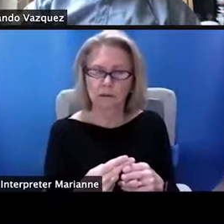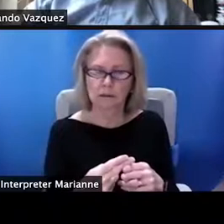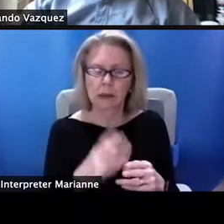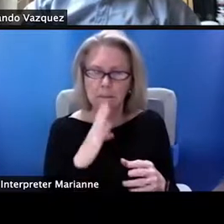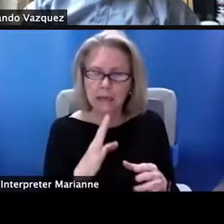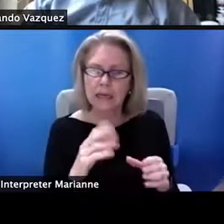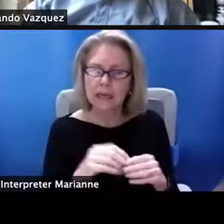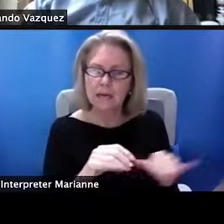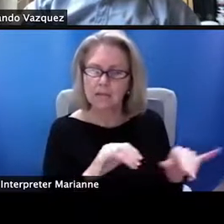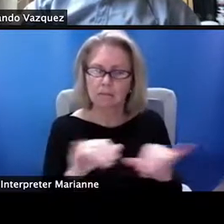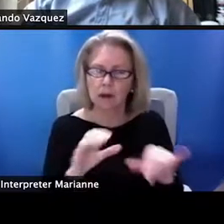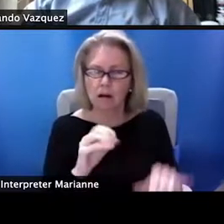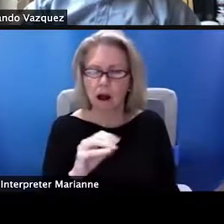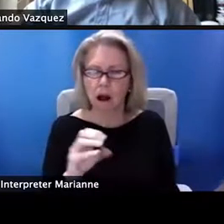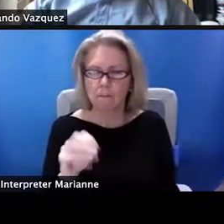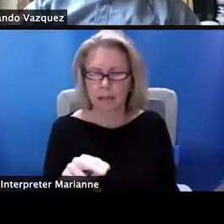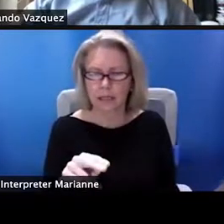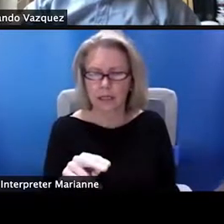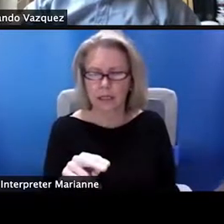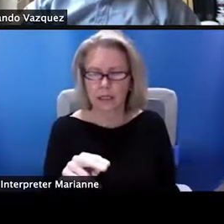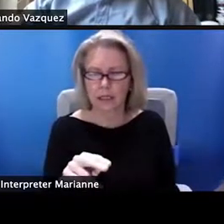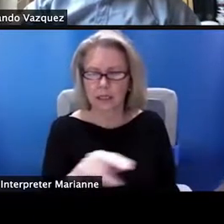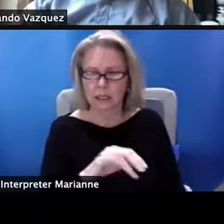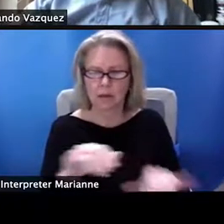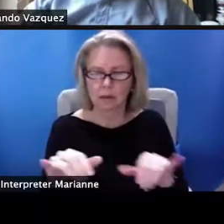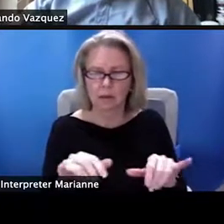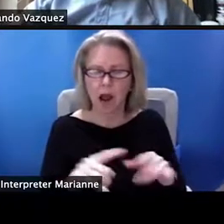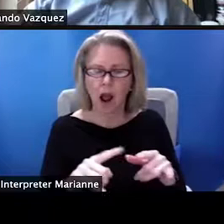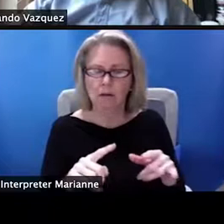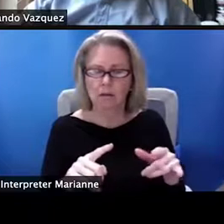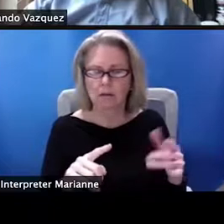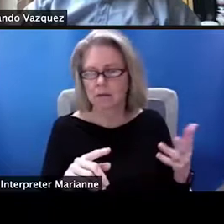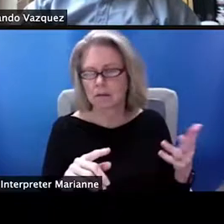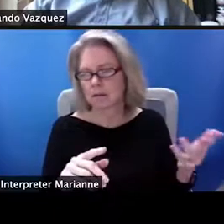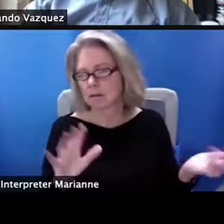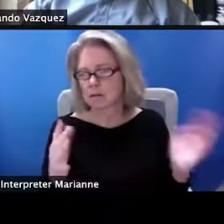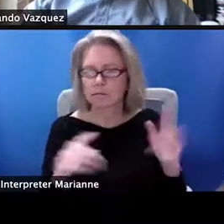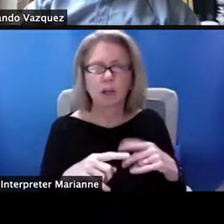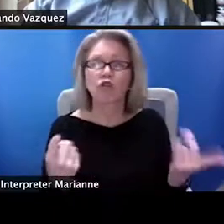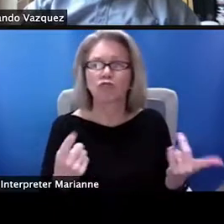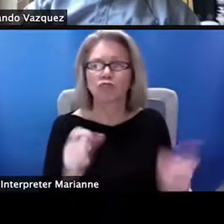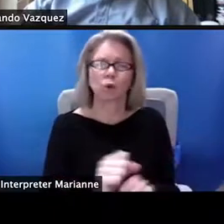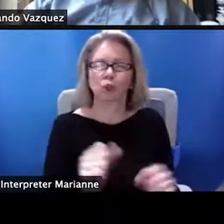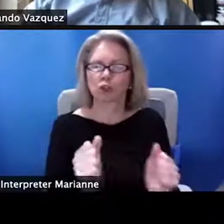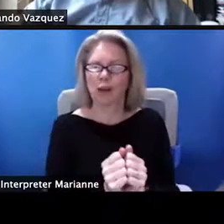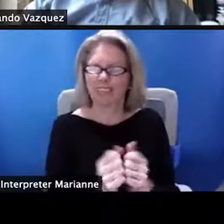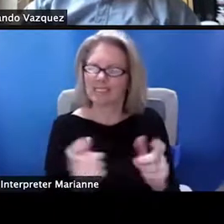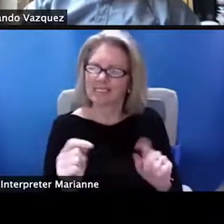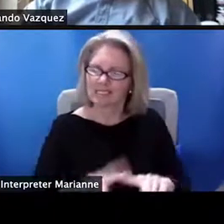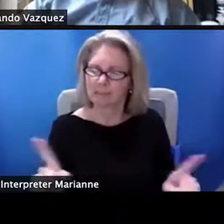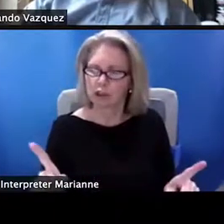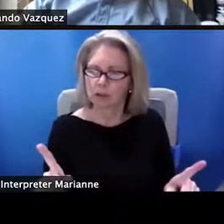in common as opposed to just, you know, working together. And that being in common